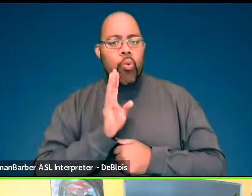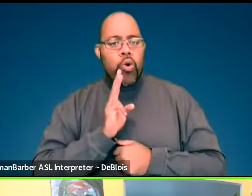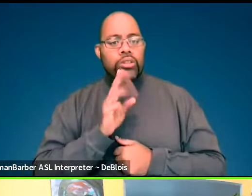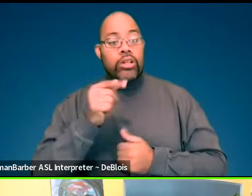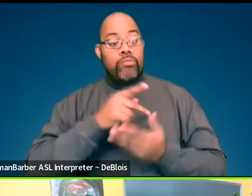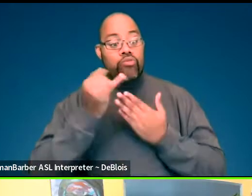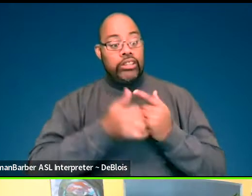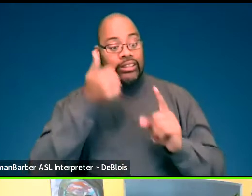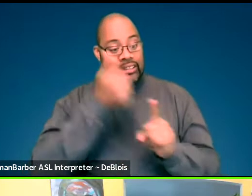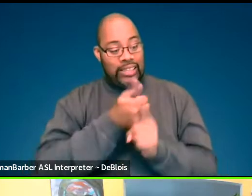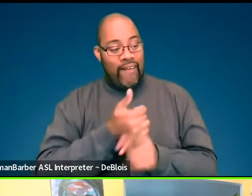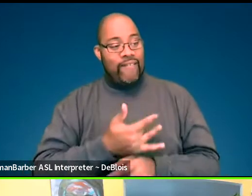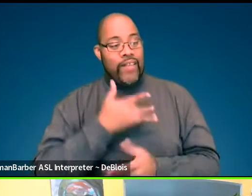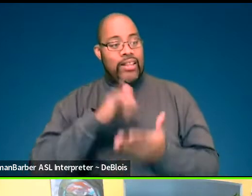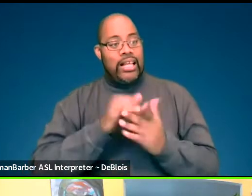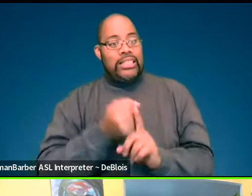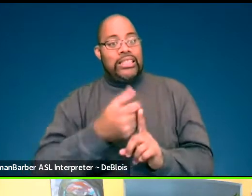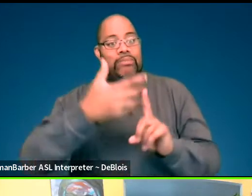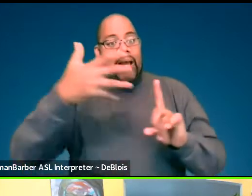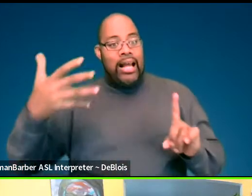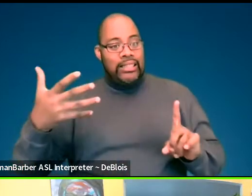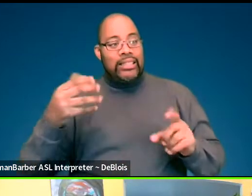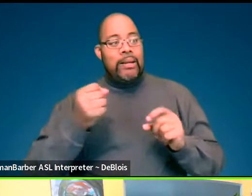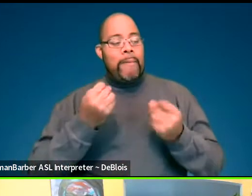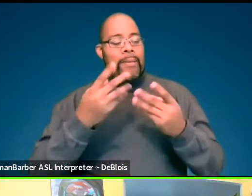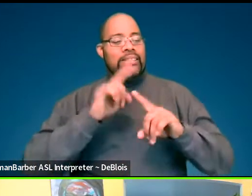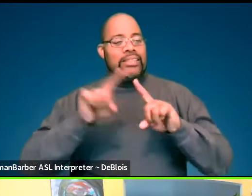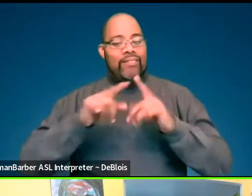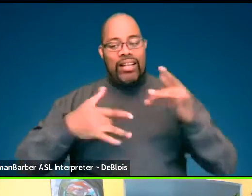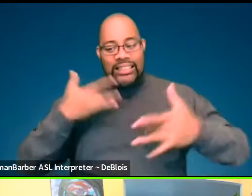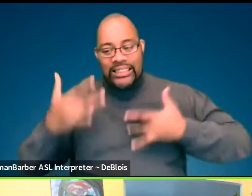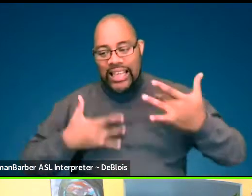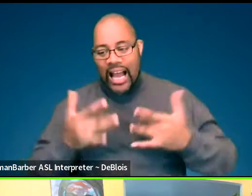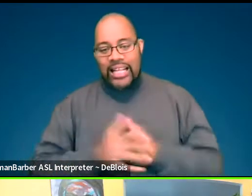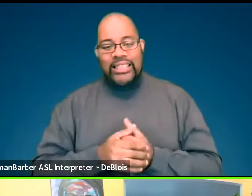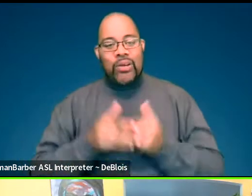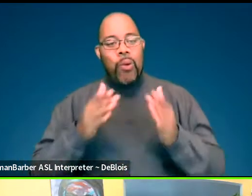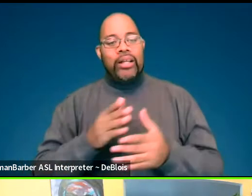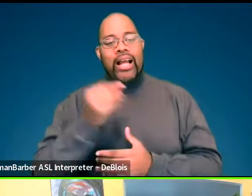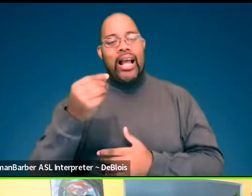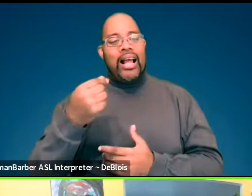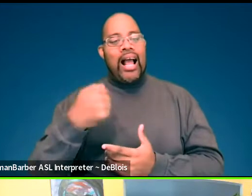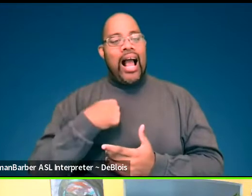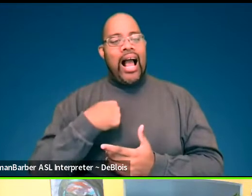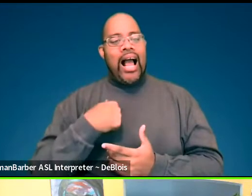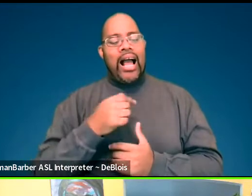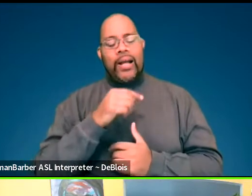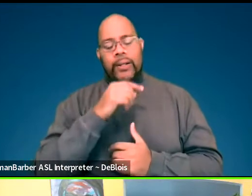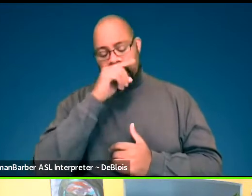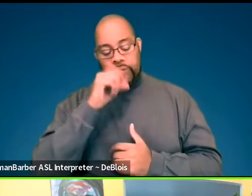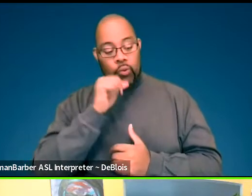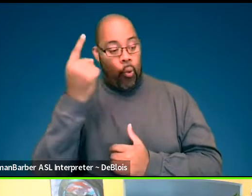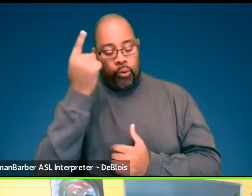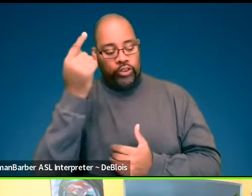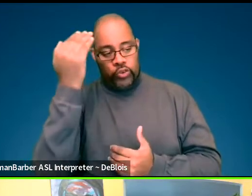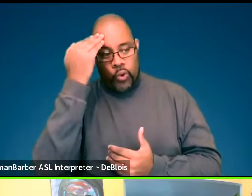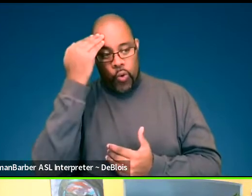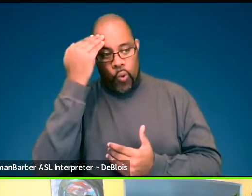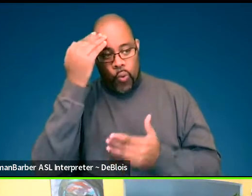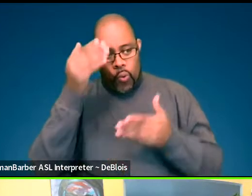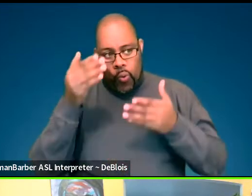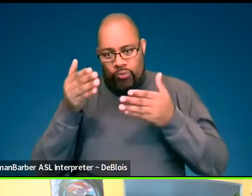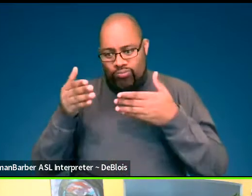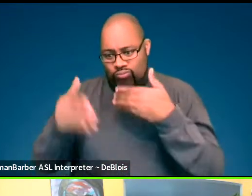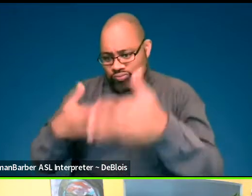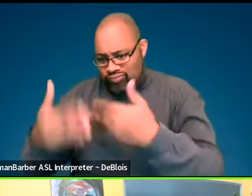project itself feels like it's expanding in a lot of really exciting ways, and I don't always know the direction of